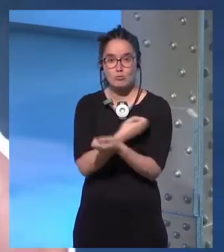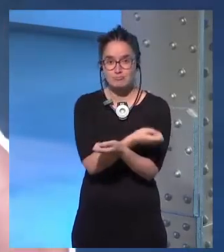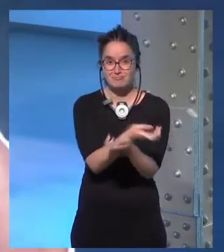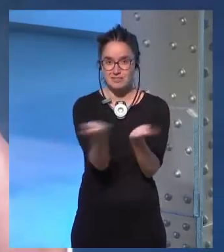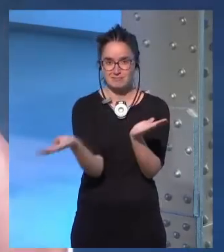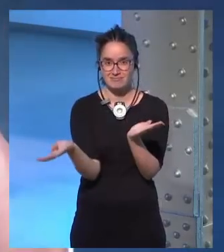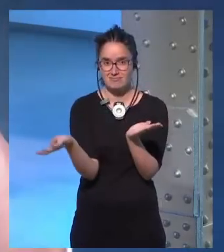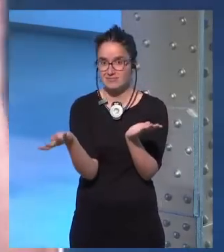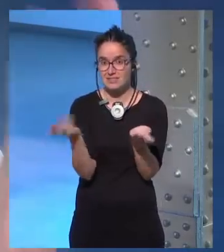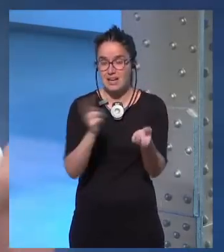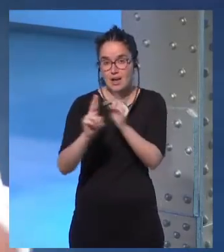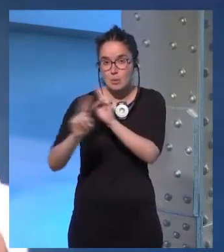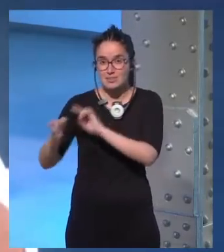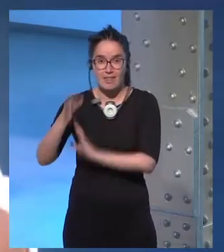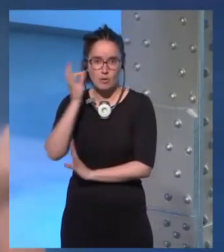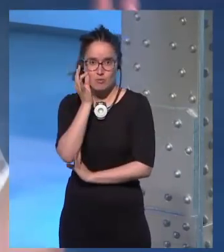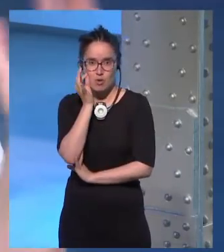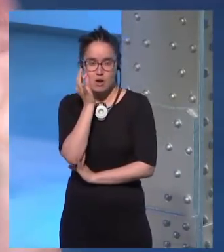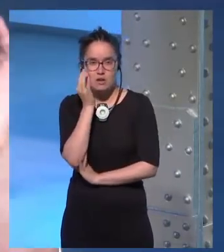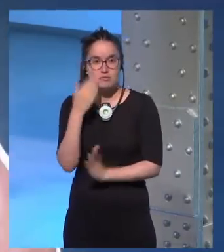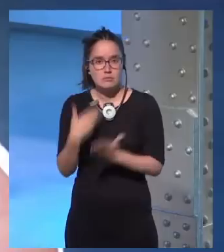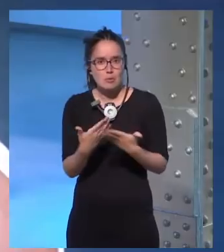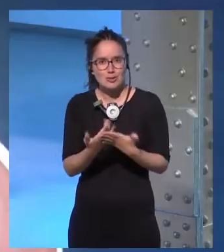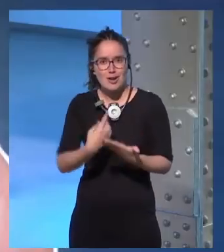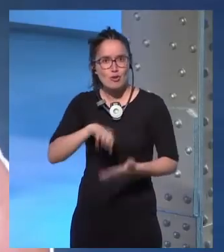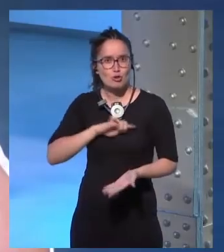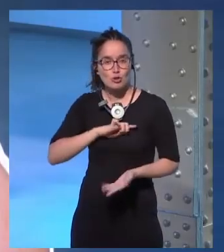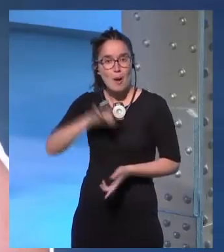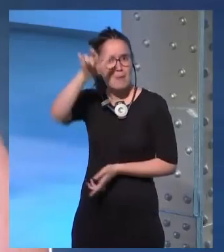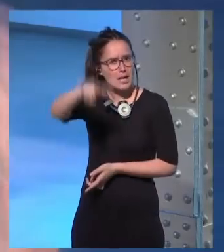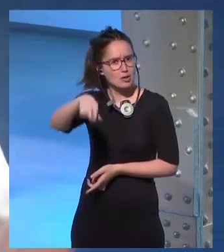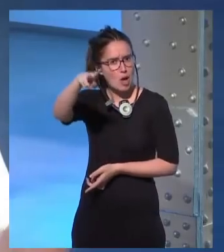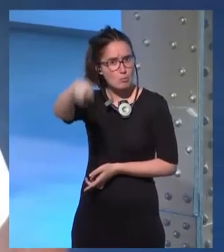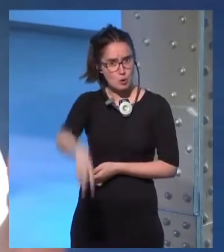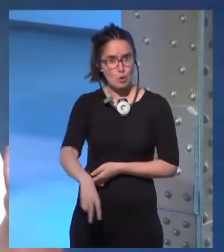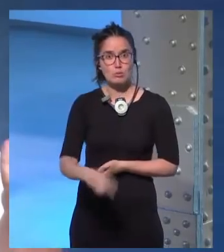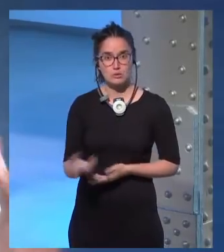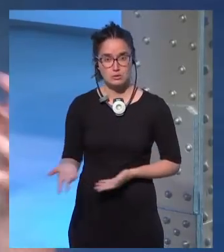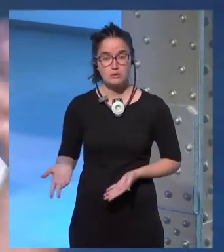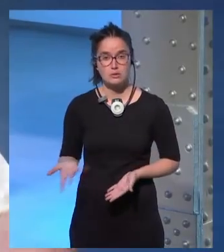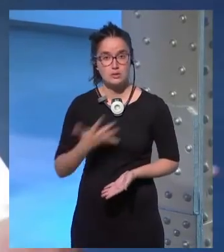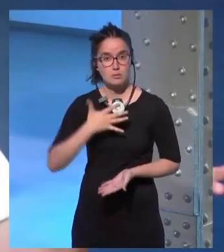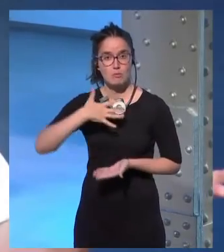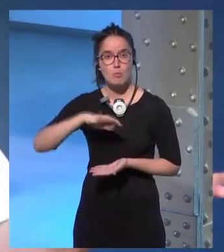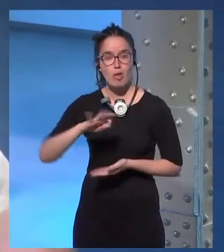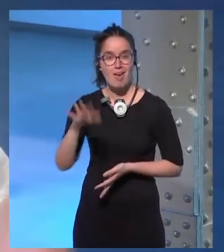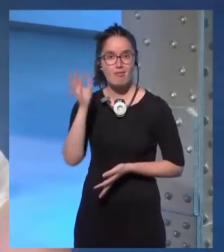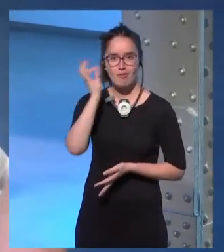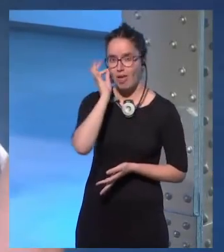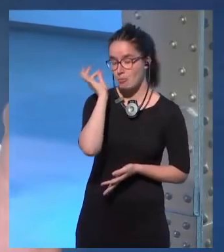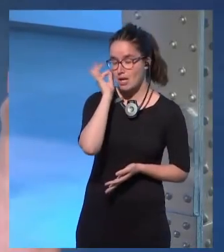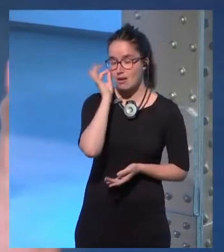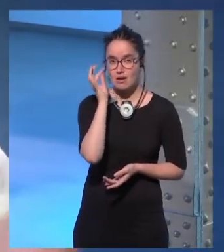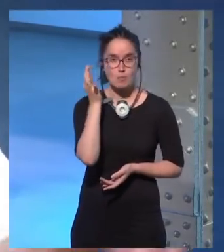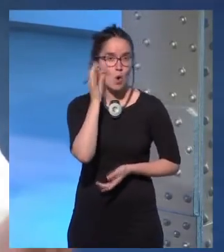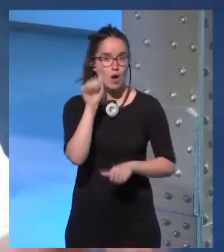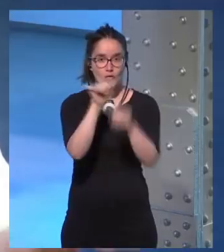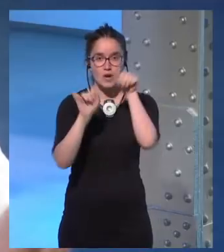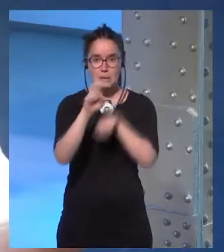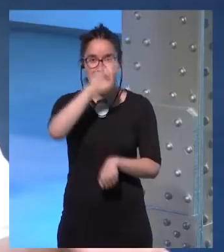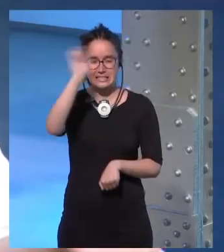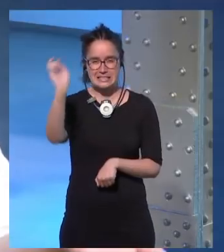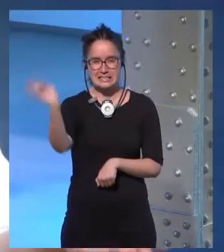different ways to be female, right? There are many different ways to express ourselves, and that was simply, again,